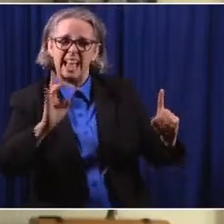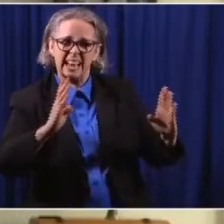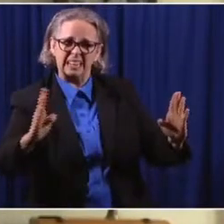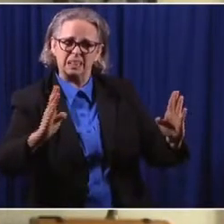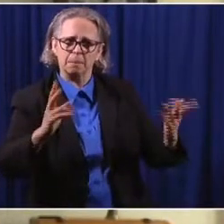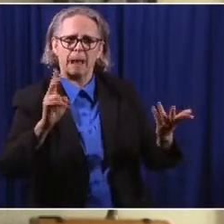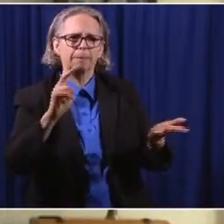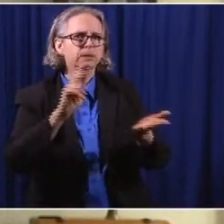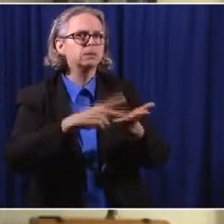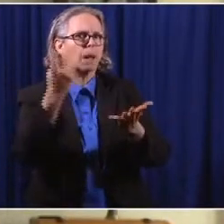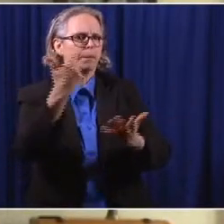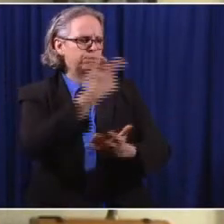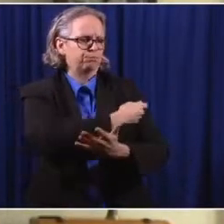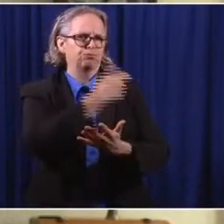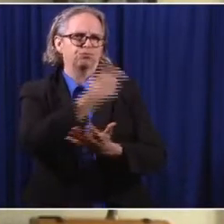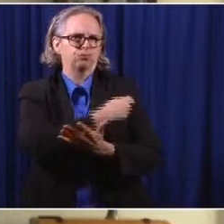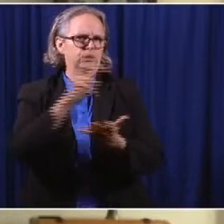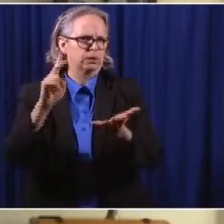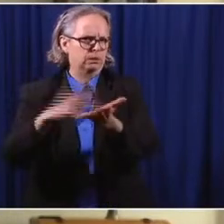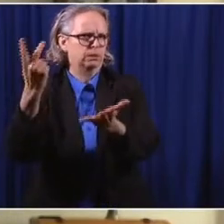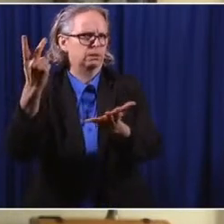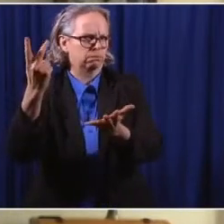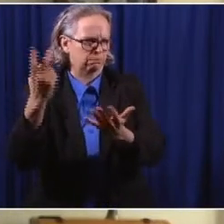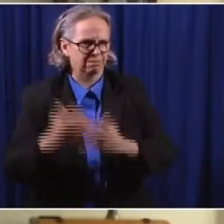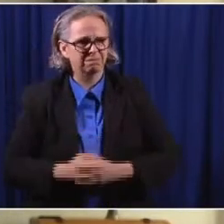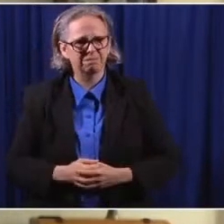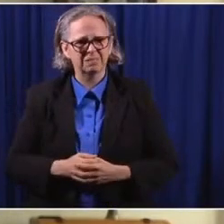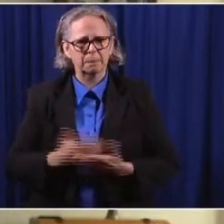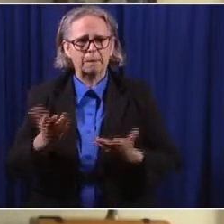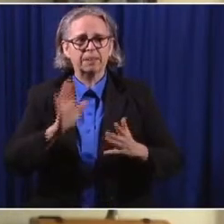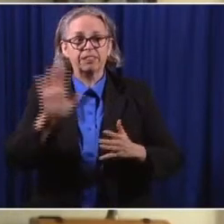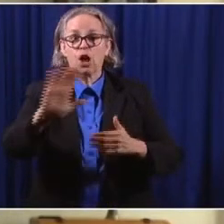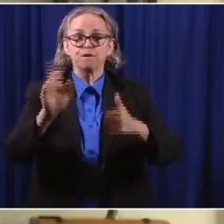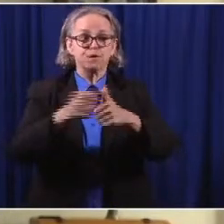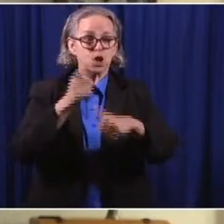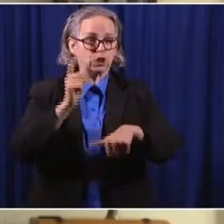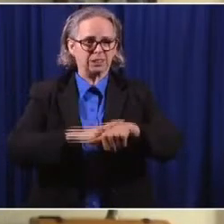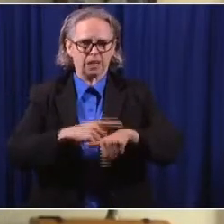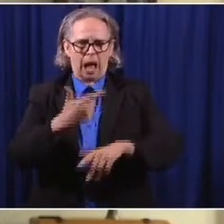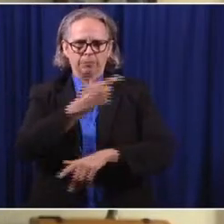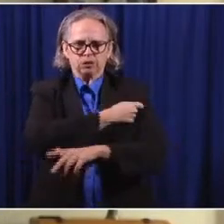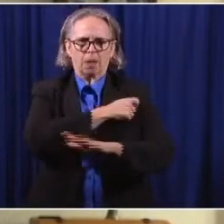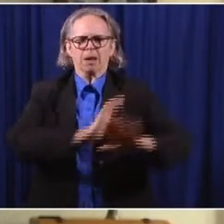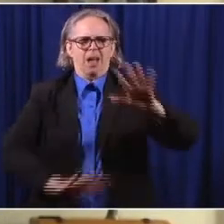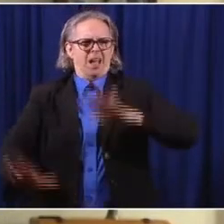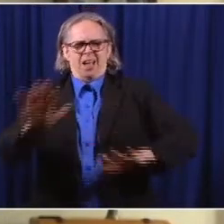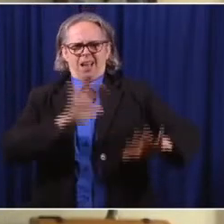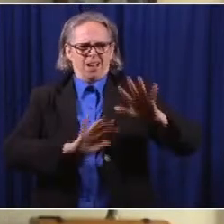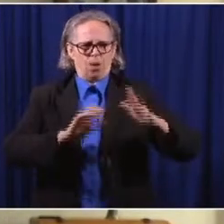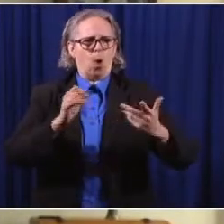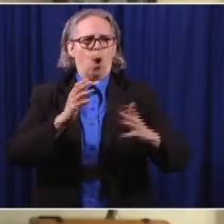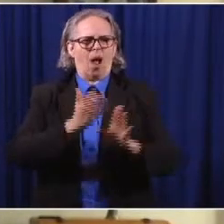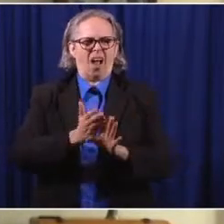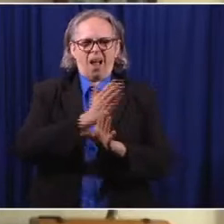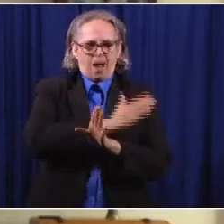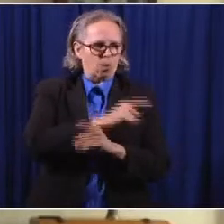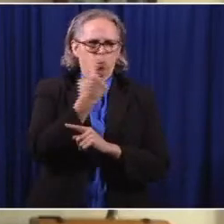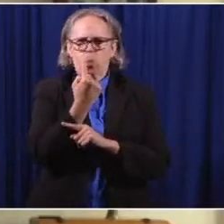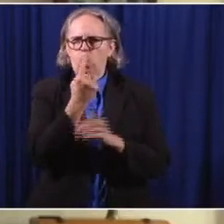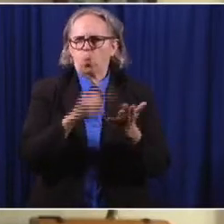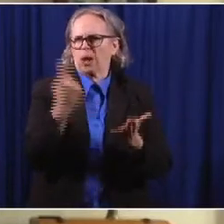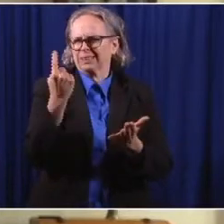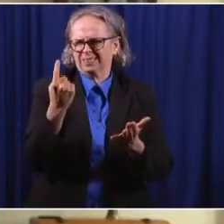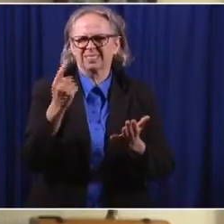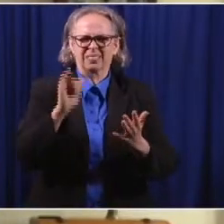of this age who are getting vaccinated for the first time and those who have only previously gotten 1 dose of vaccine.